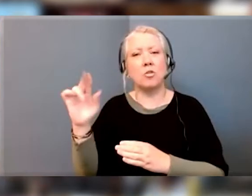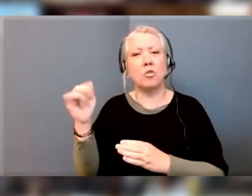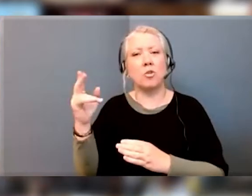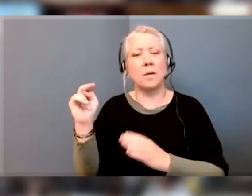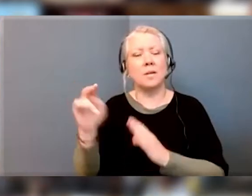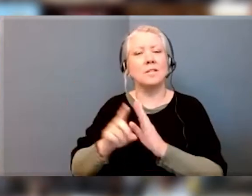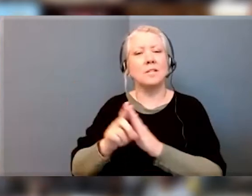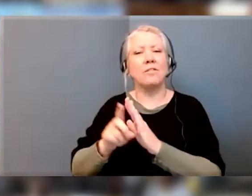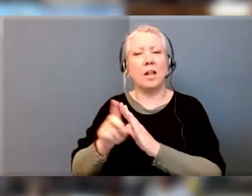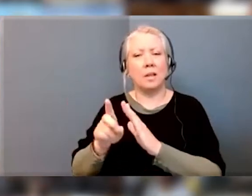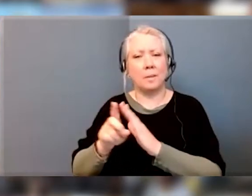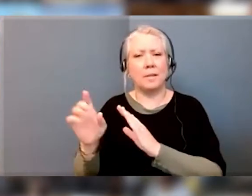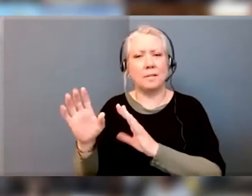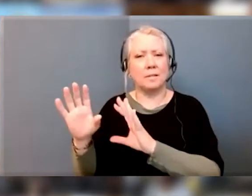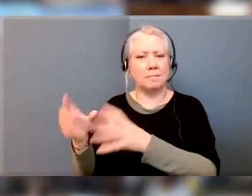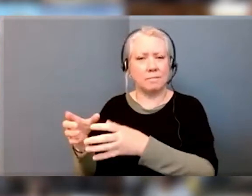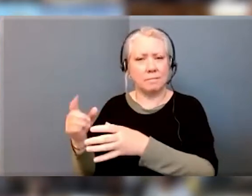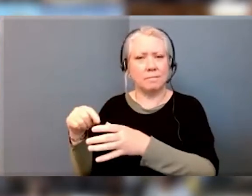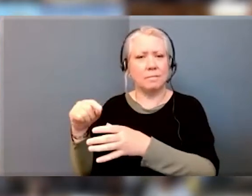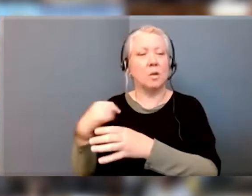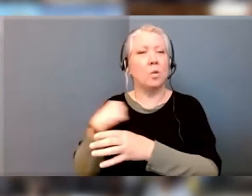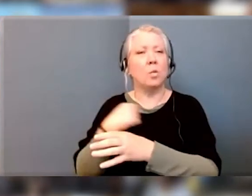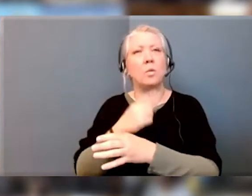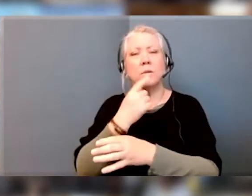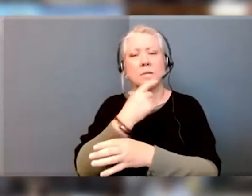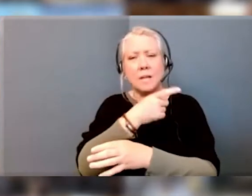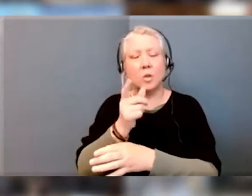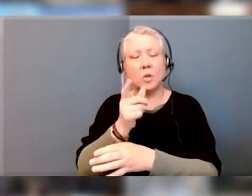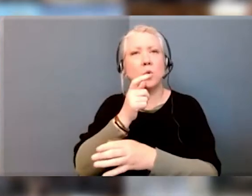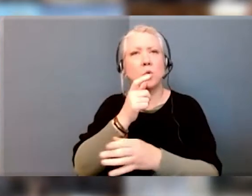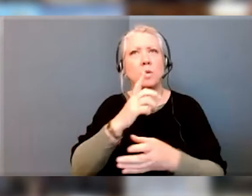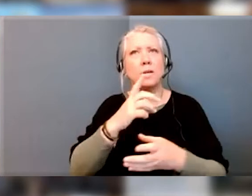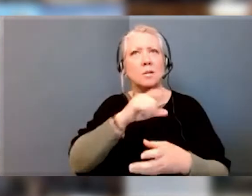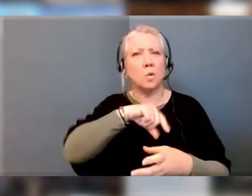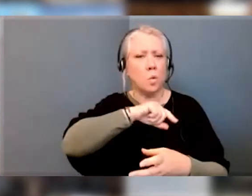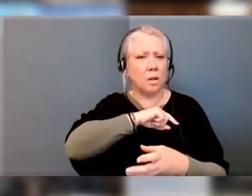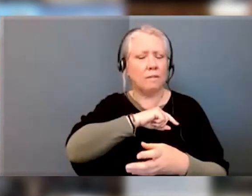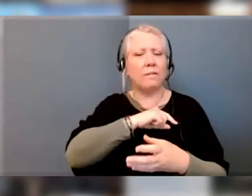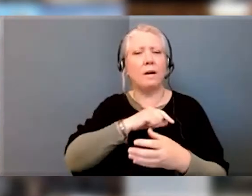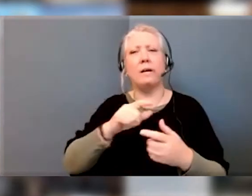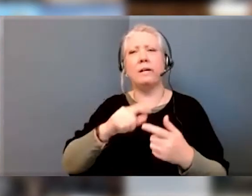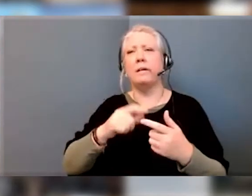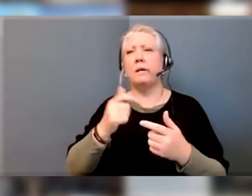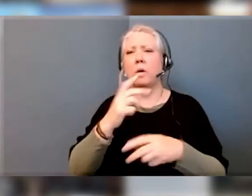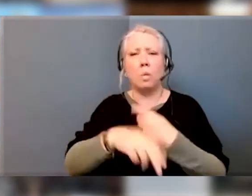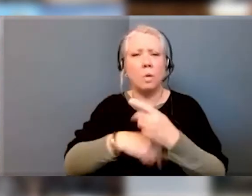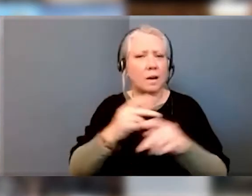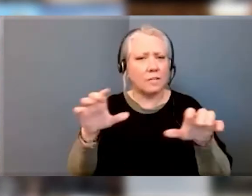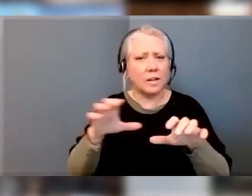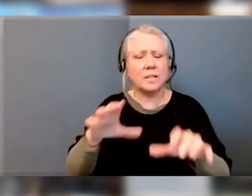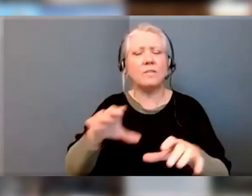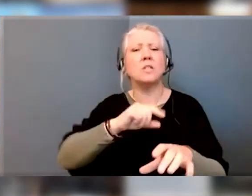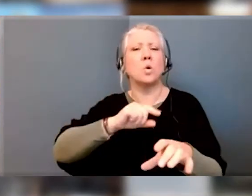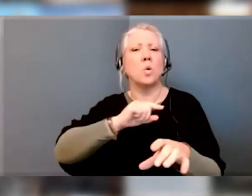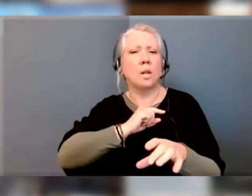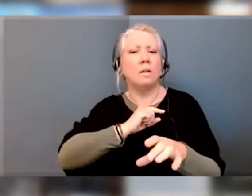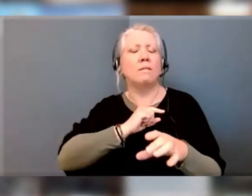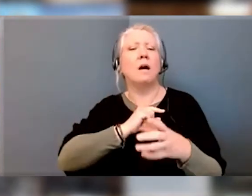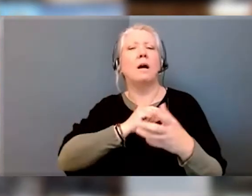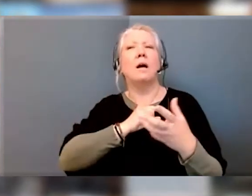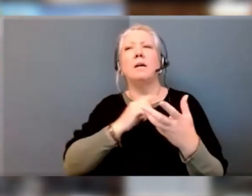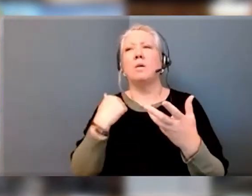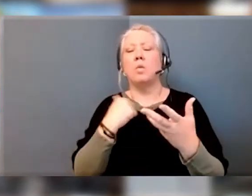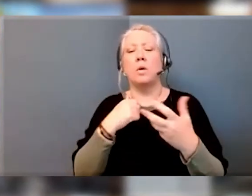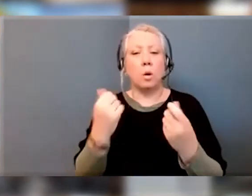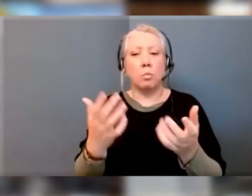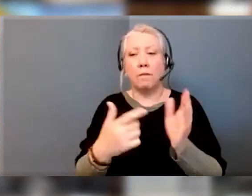eligible organizations, eligible public service activities. We'll give you some samples of what those activities look like.